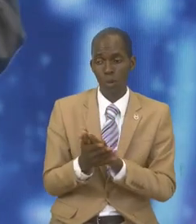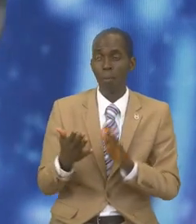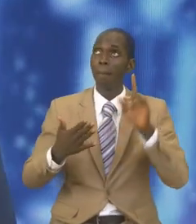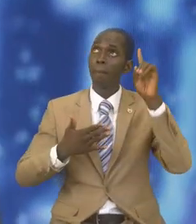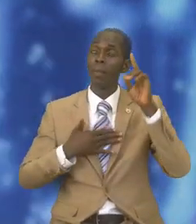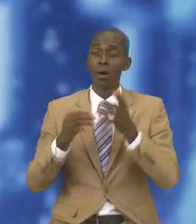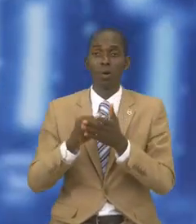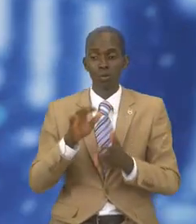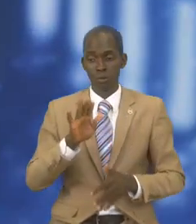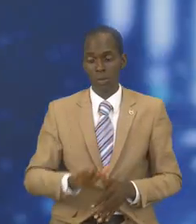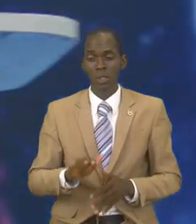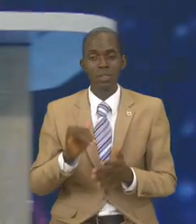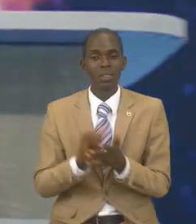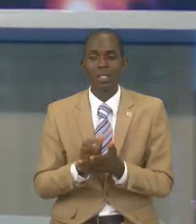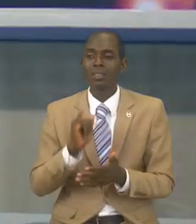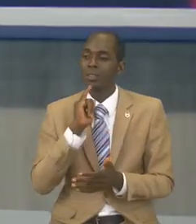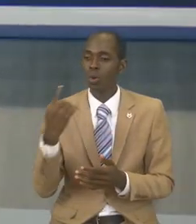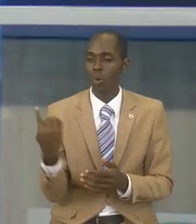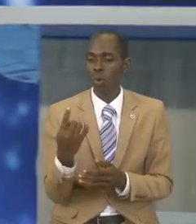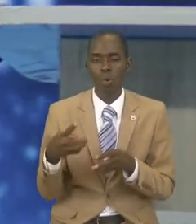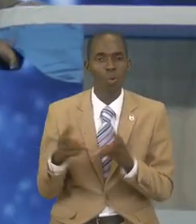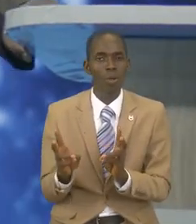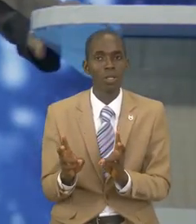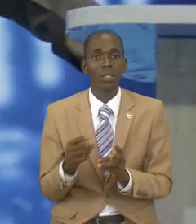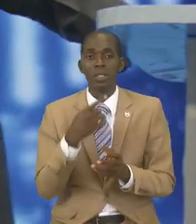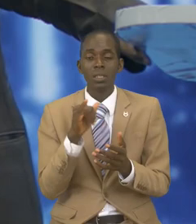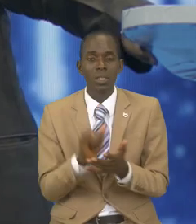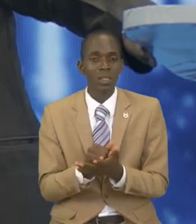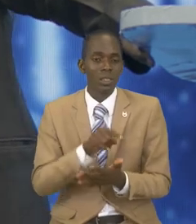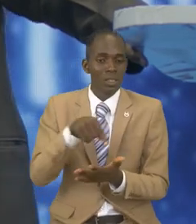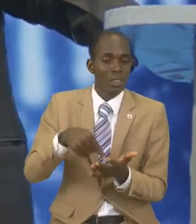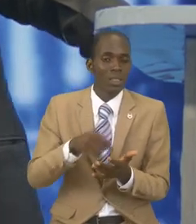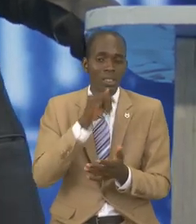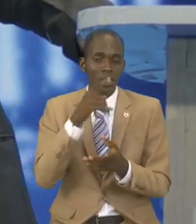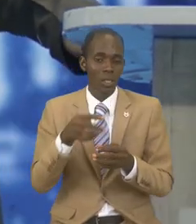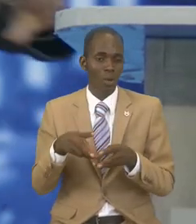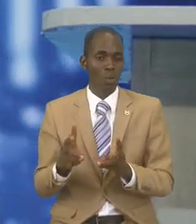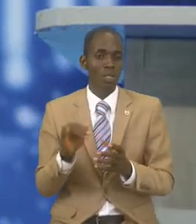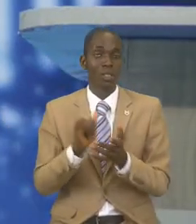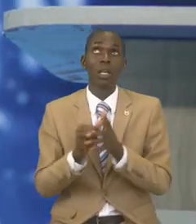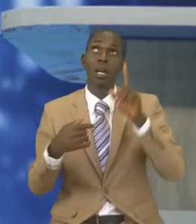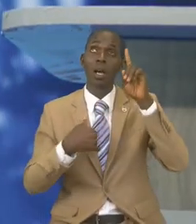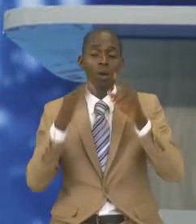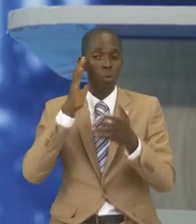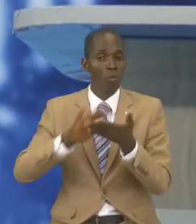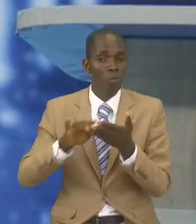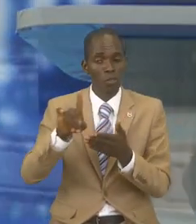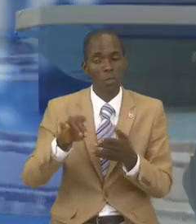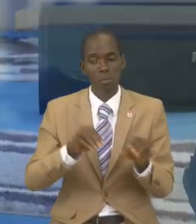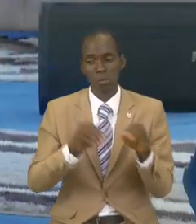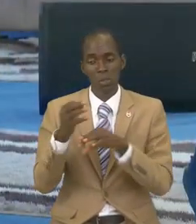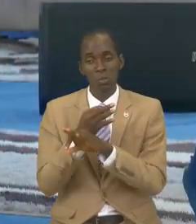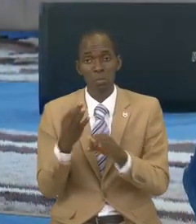other way. He says, this is the way that I'll forgive you and set you free. Whether you're an Israelite